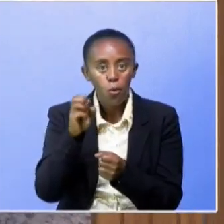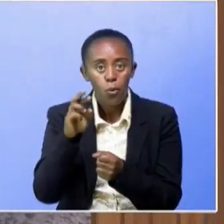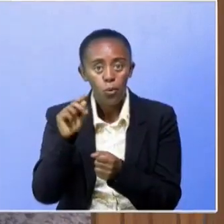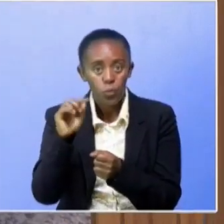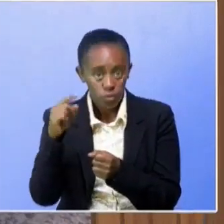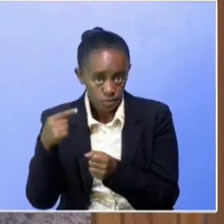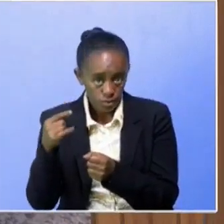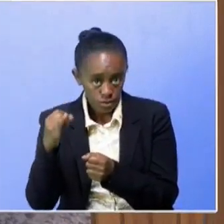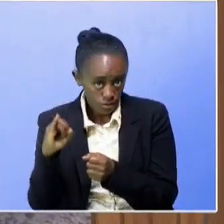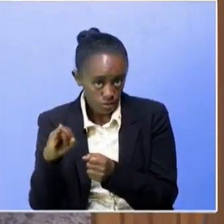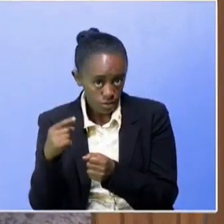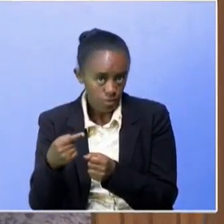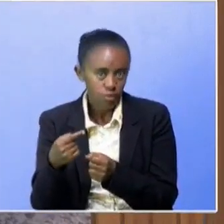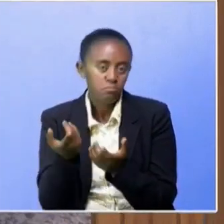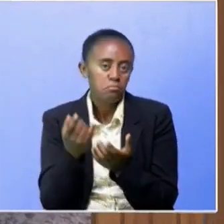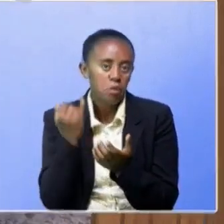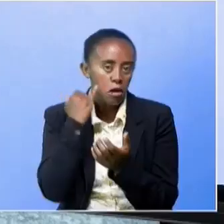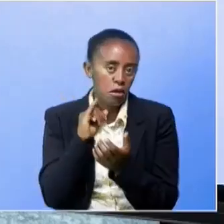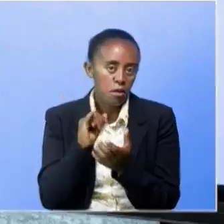sentence.